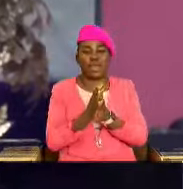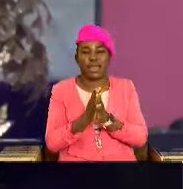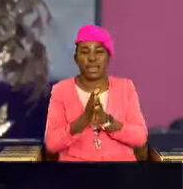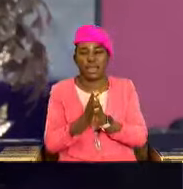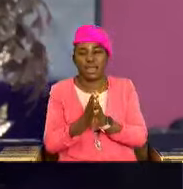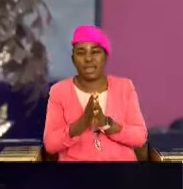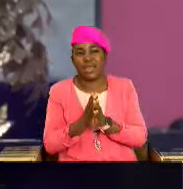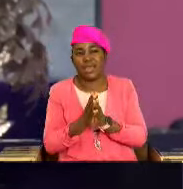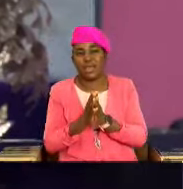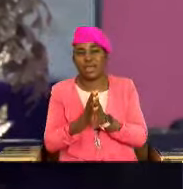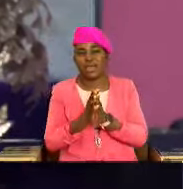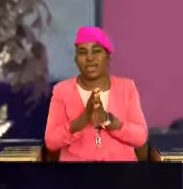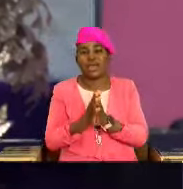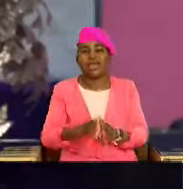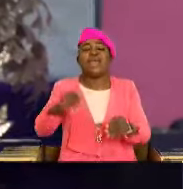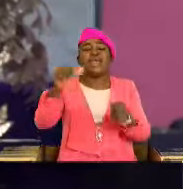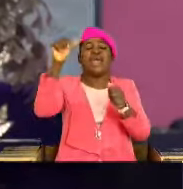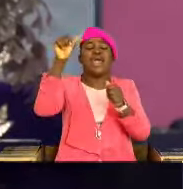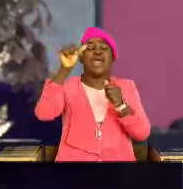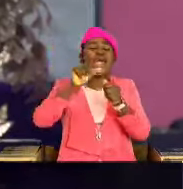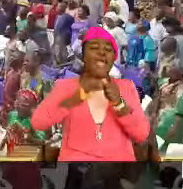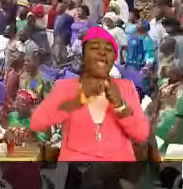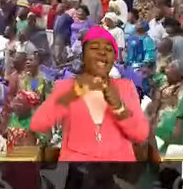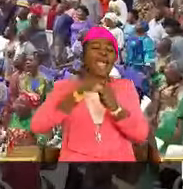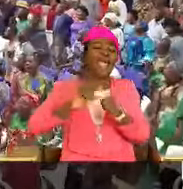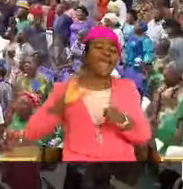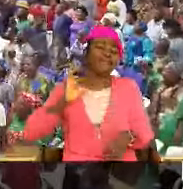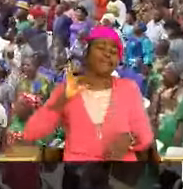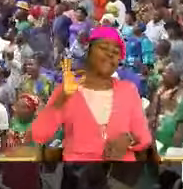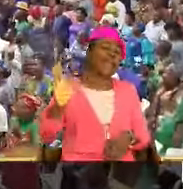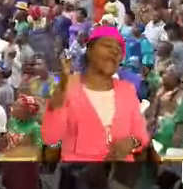arrow of demotion and